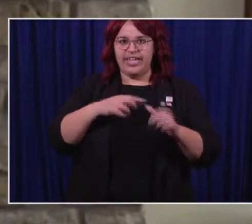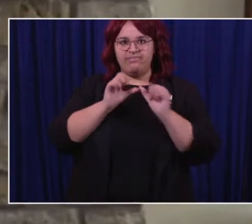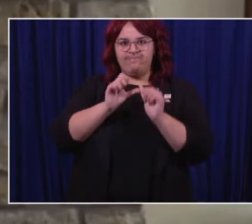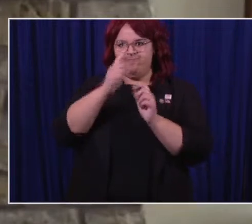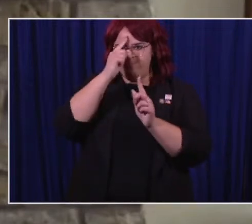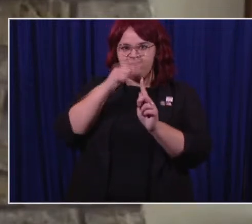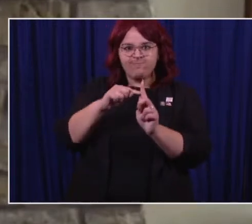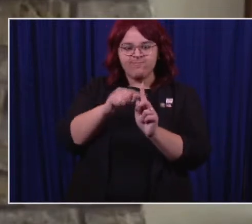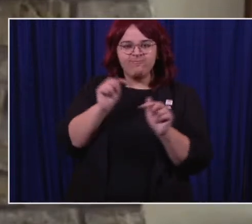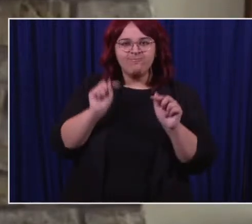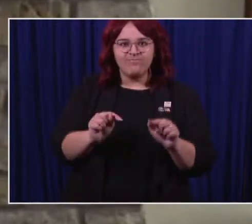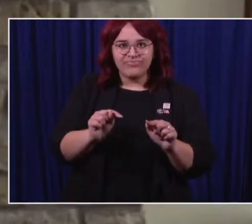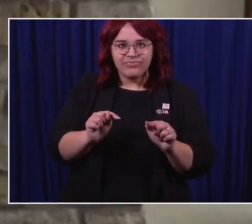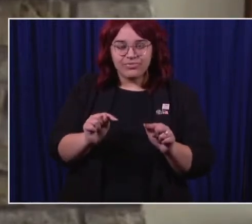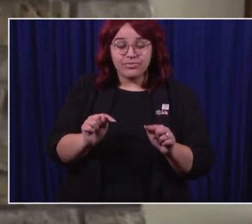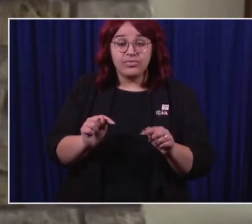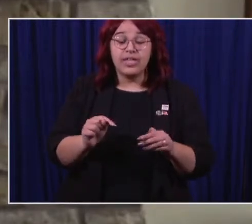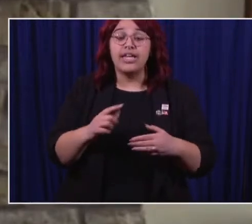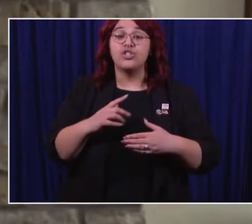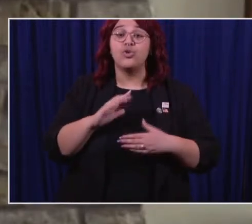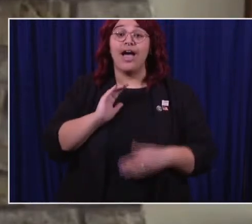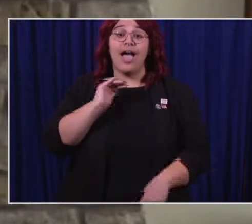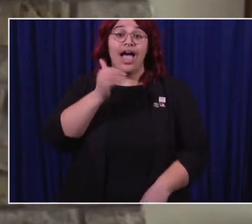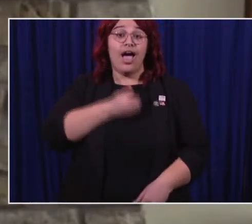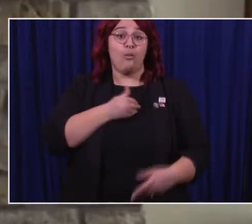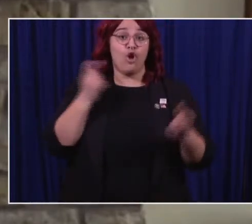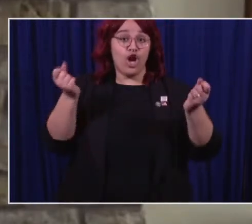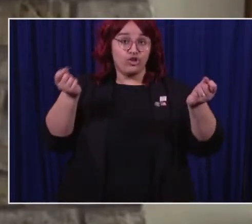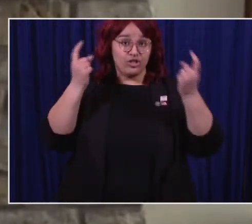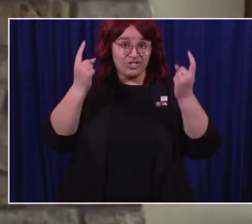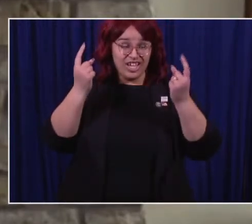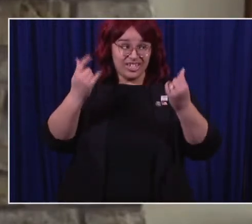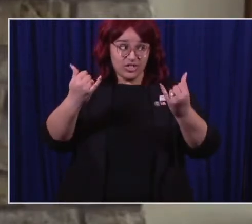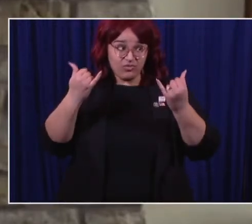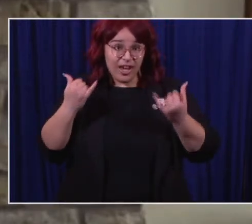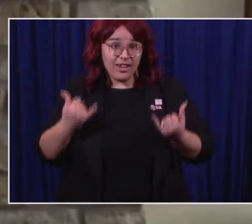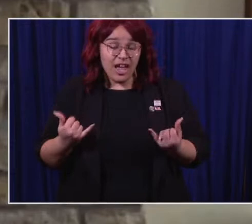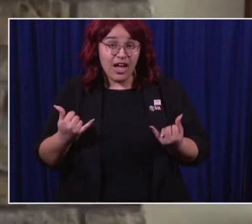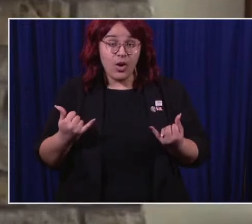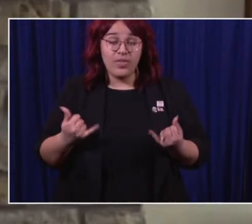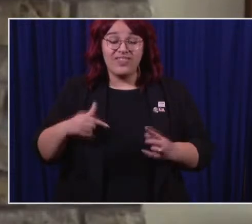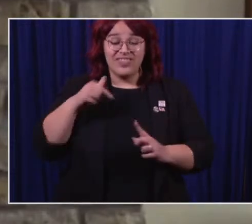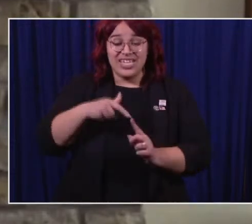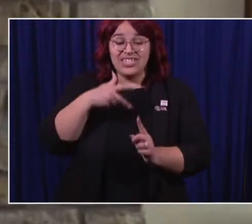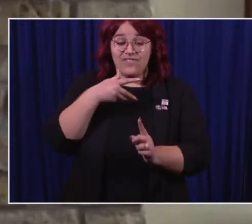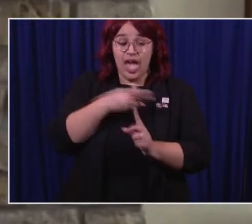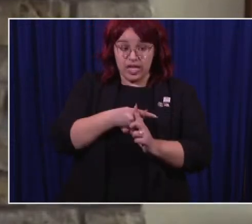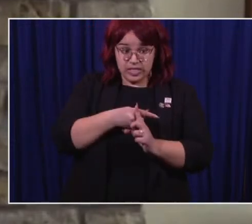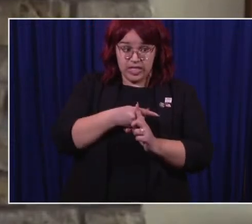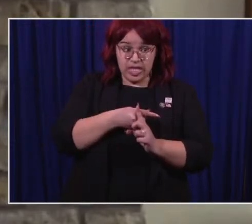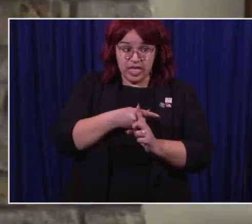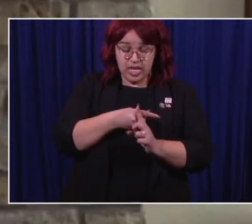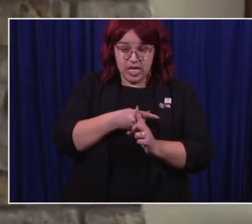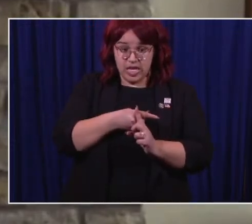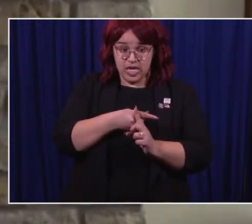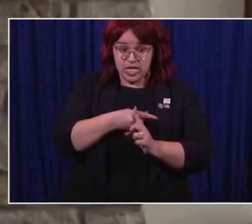knowledge, the vaccines that we have now are handling this mutation.